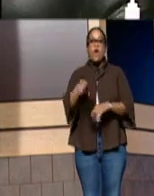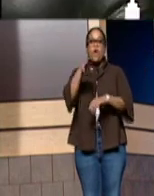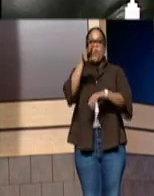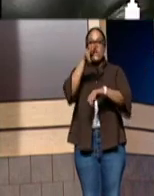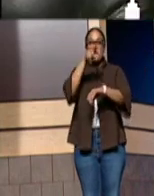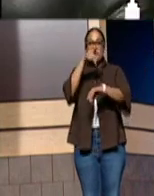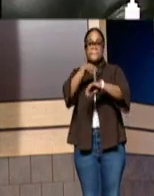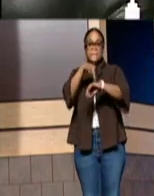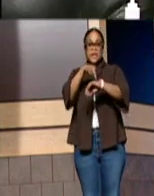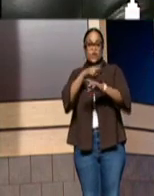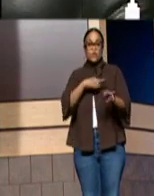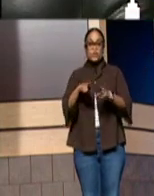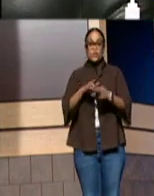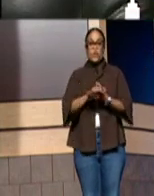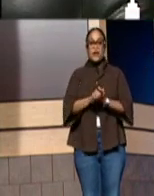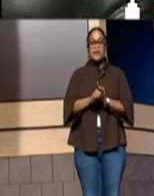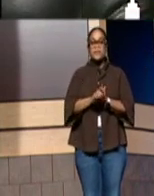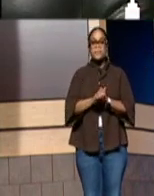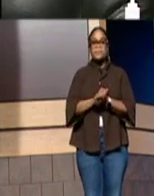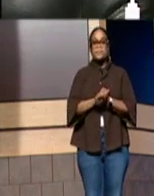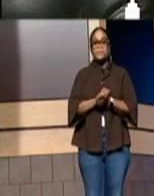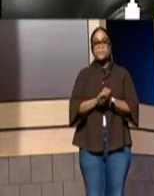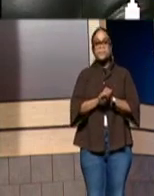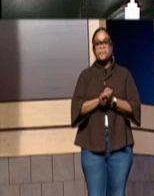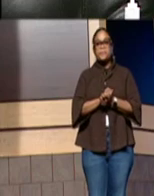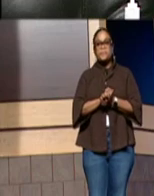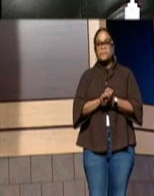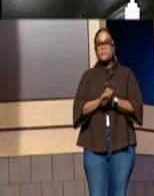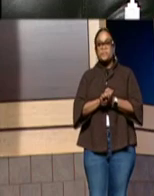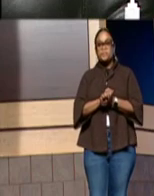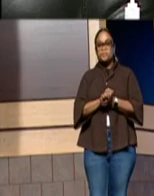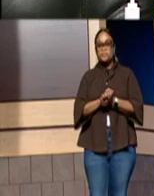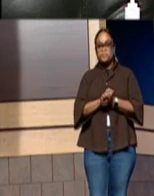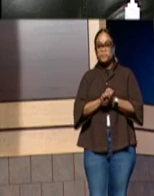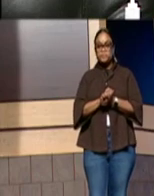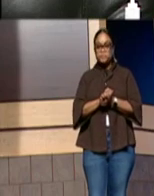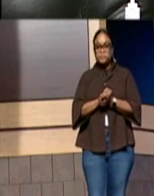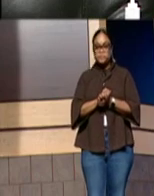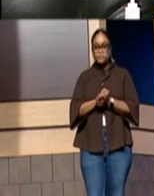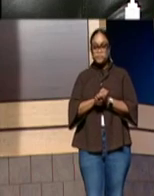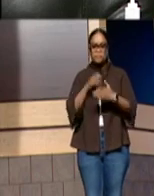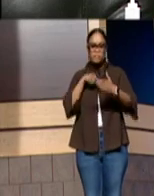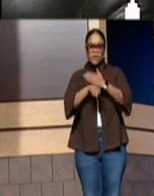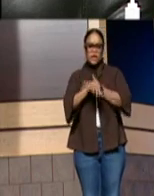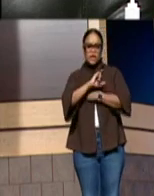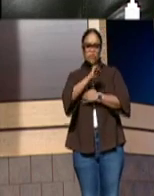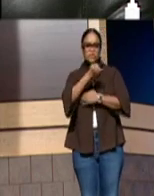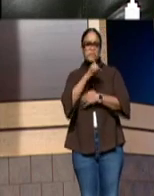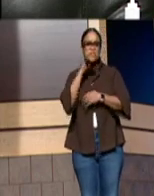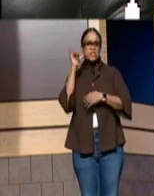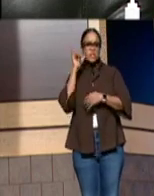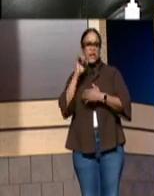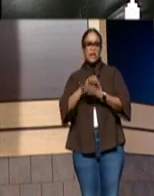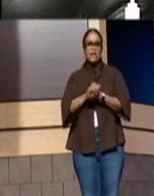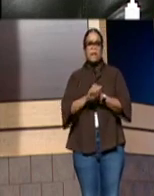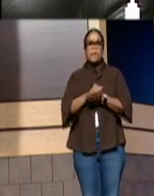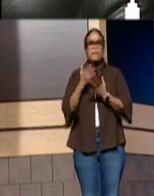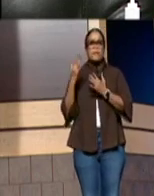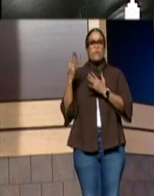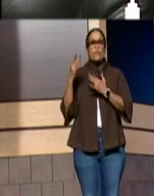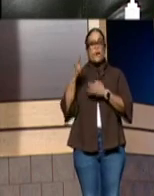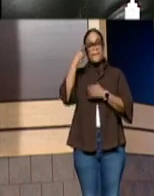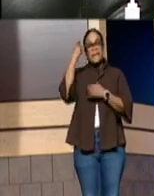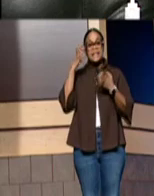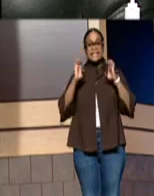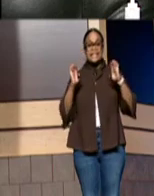ready and he was going to be, Herod said, I'm going to kill you. I killed James yesterday, but I'm going to wait a couple days because it's